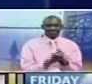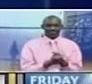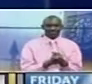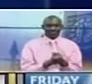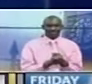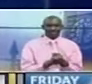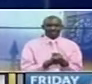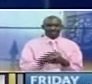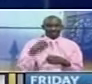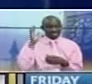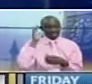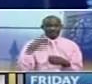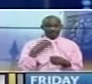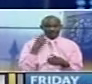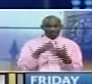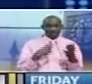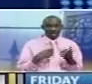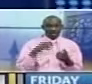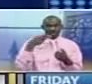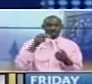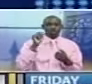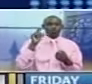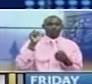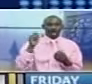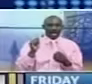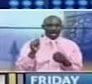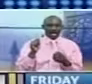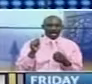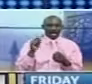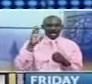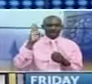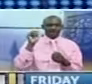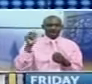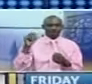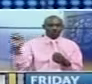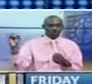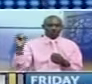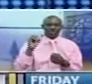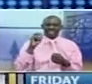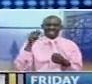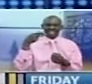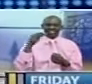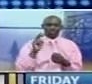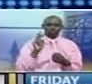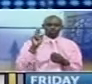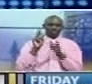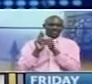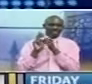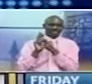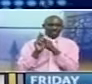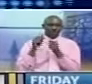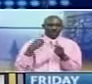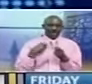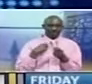Ageo. I do hear people saying hula baloo. Hulabaloo. That letter U takes what we call